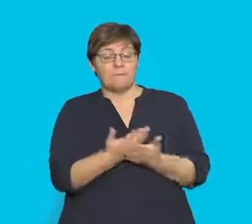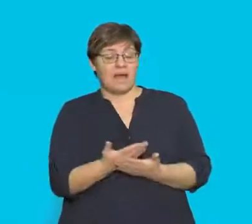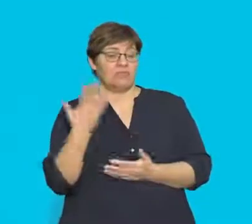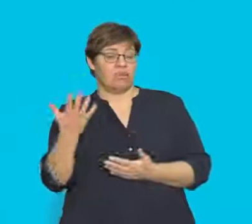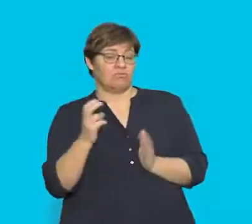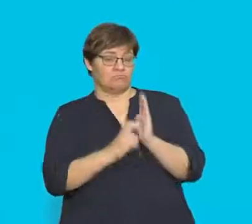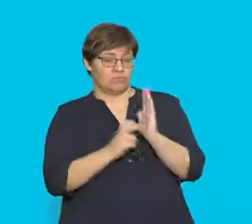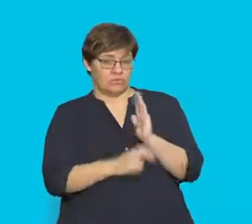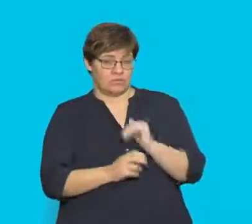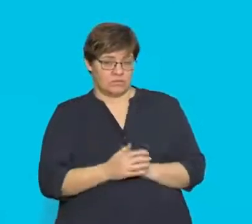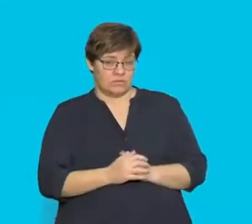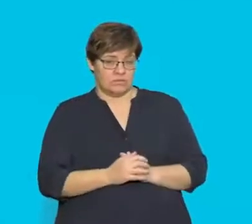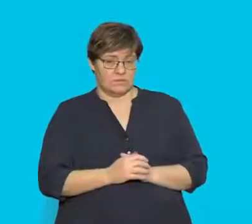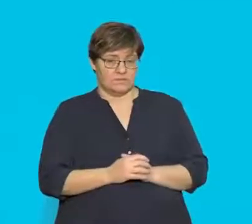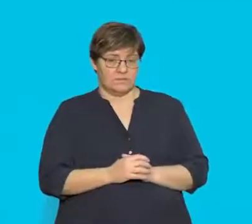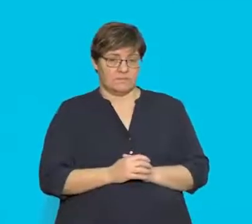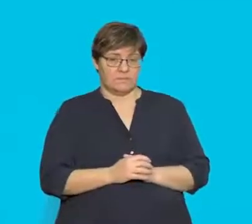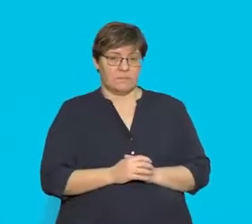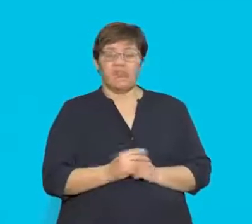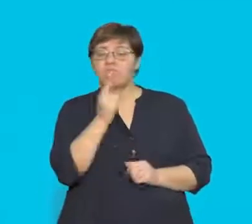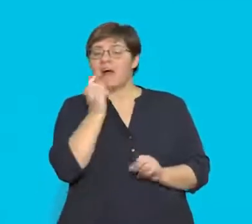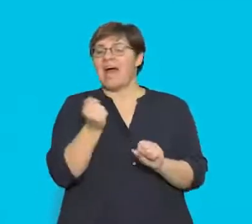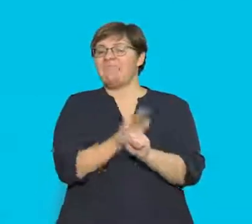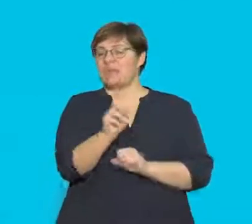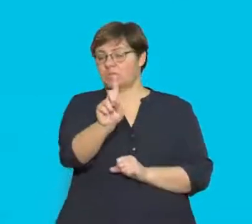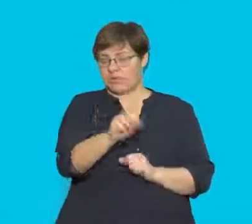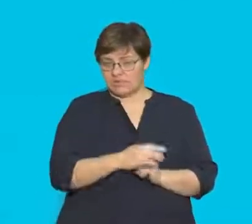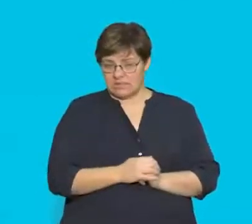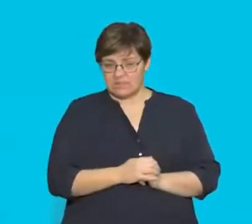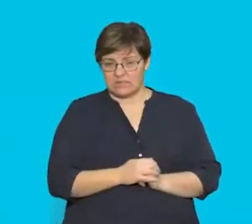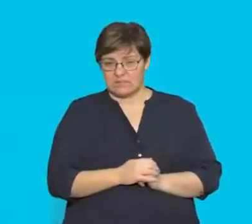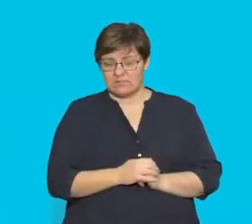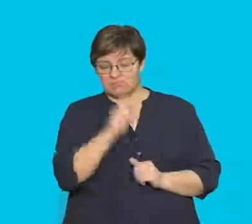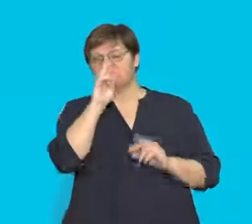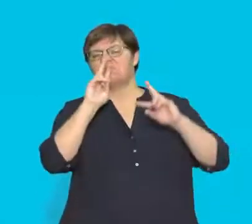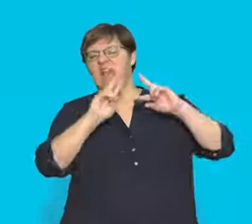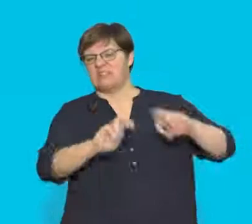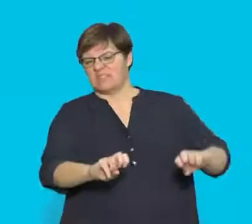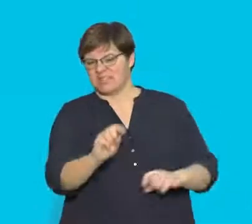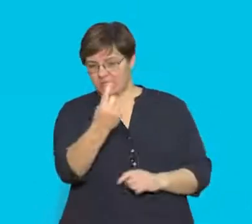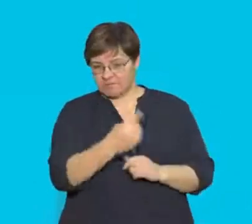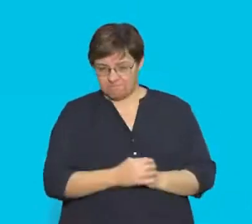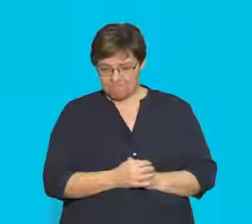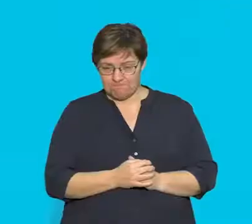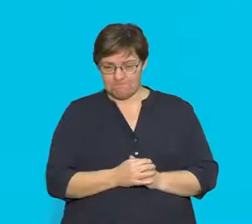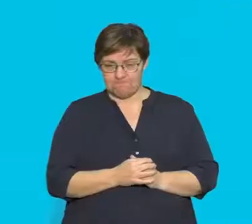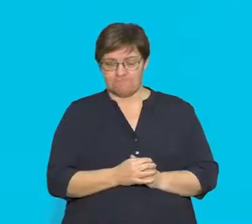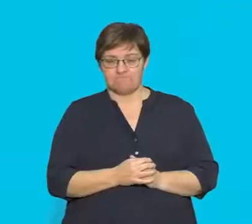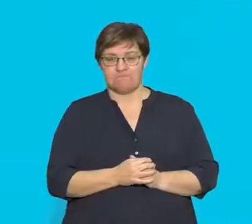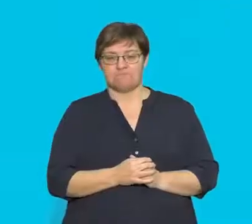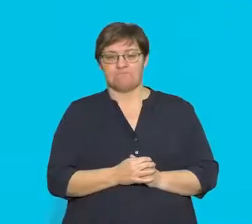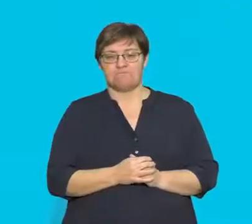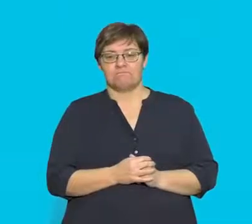the right-hand rule and seeing what the effect is. But you know what? Let's go and investigate.